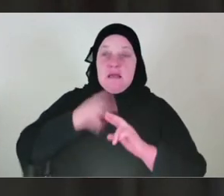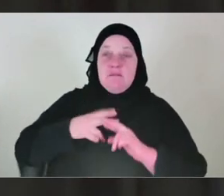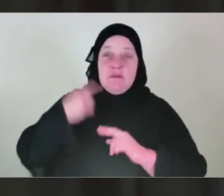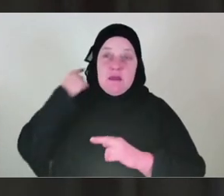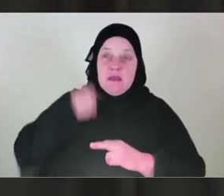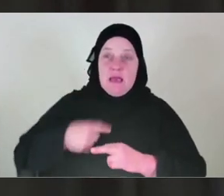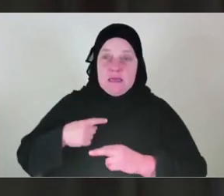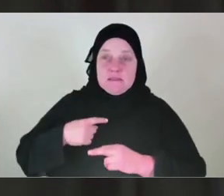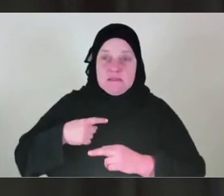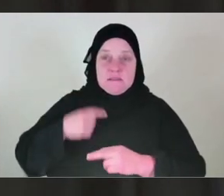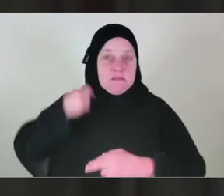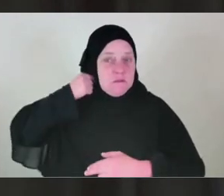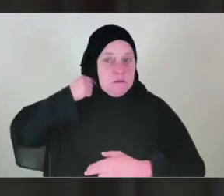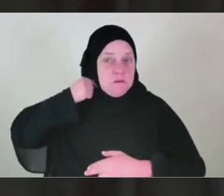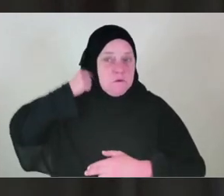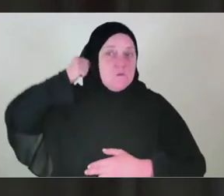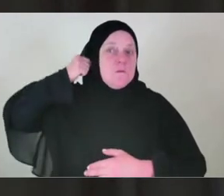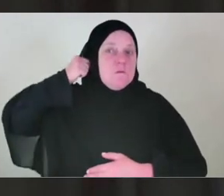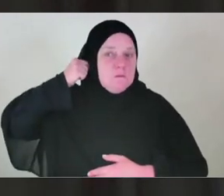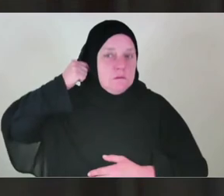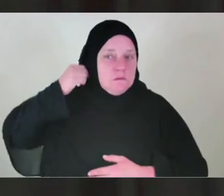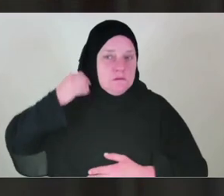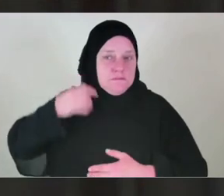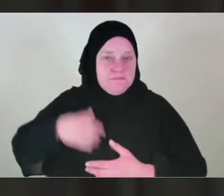where this is why people get killed from this.